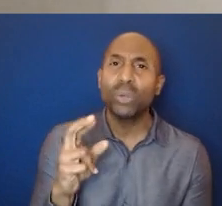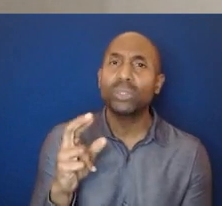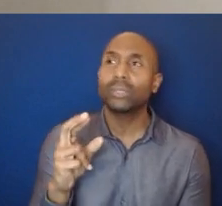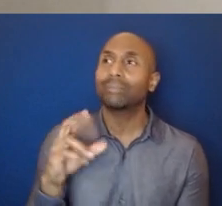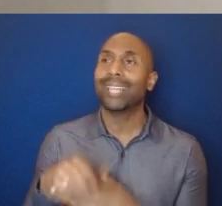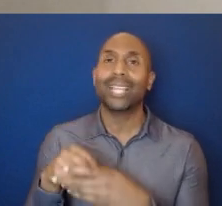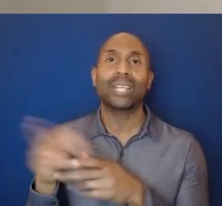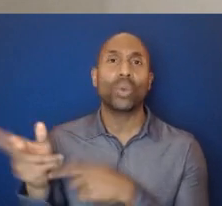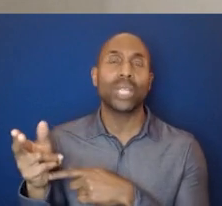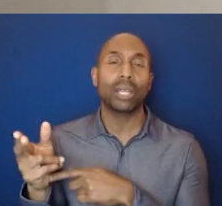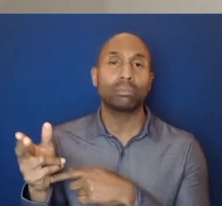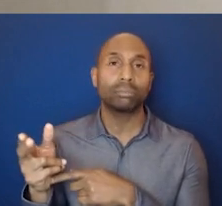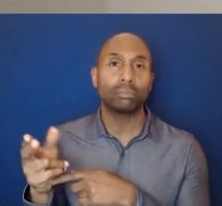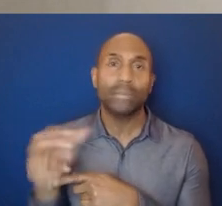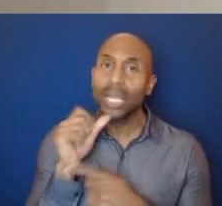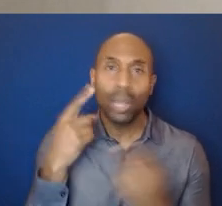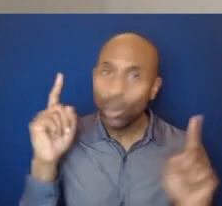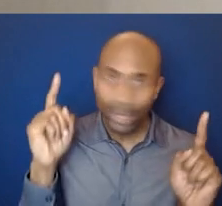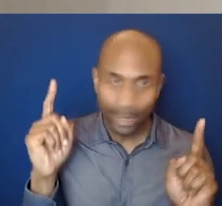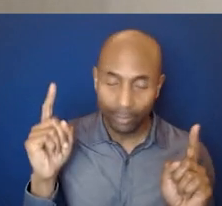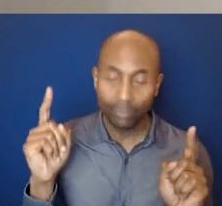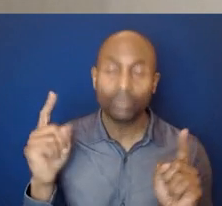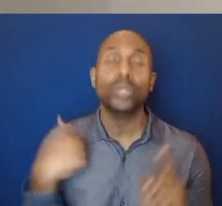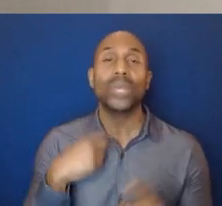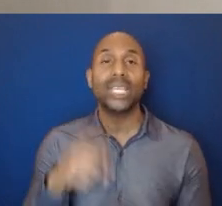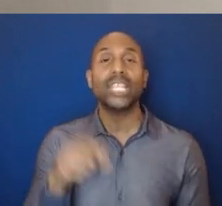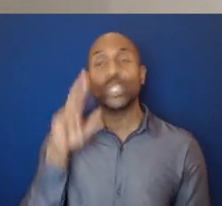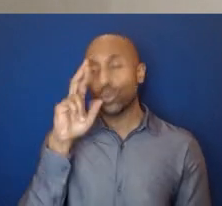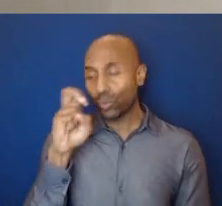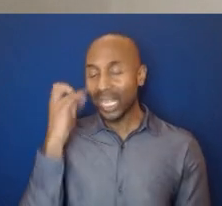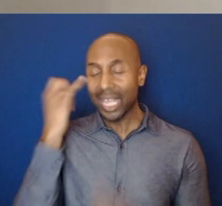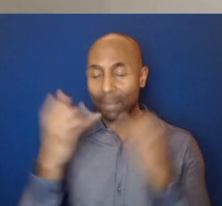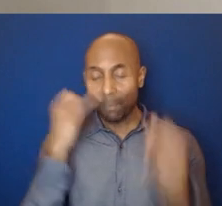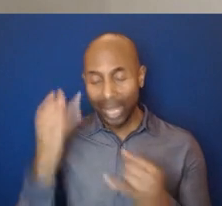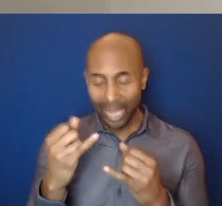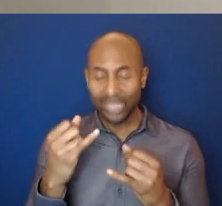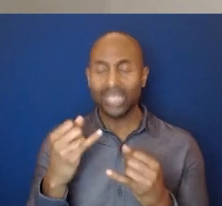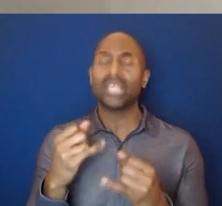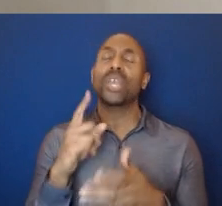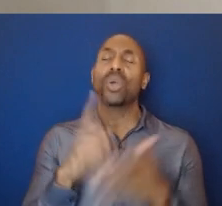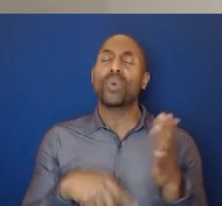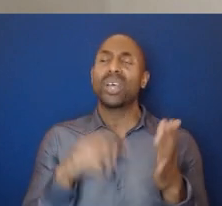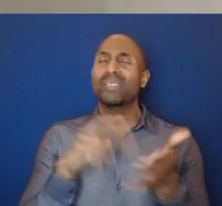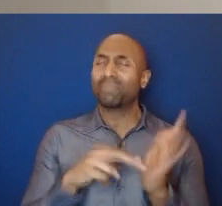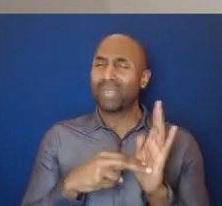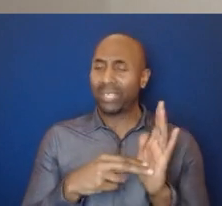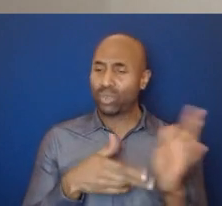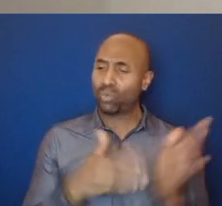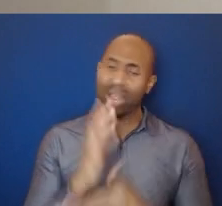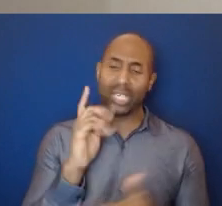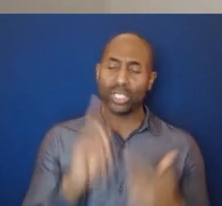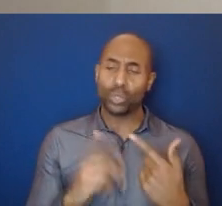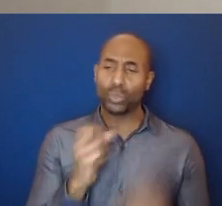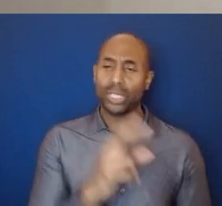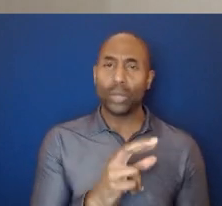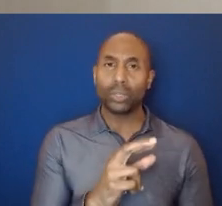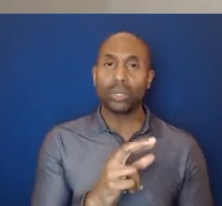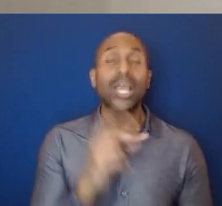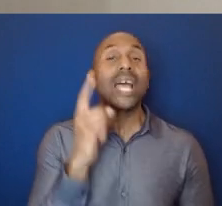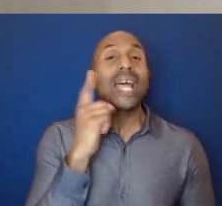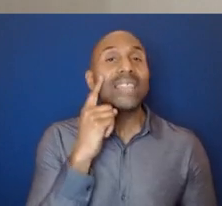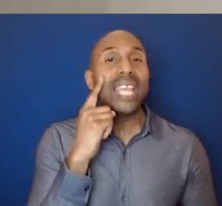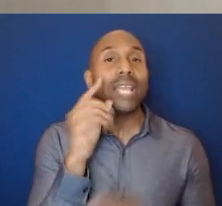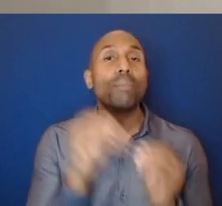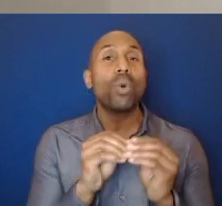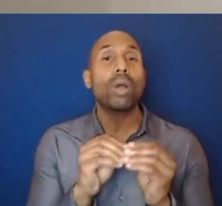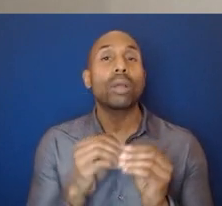to, I like to say all the time, we have to reimagine our right to shelter as a right to housing in New York City. I learned how to solve this